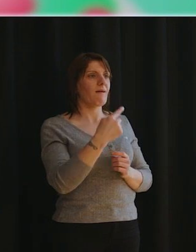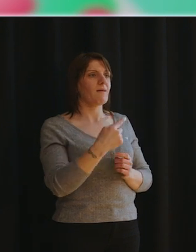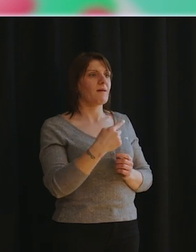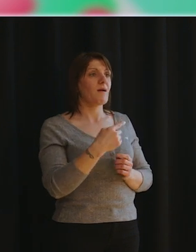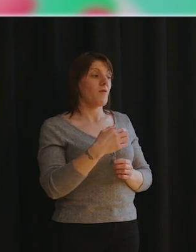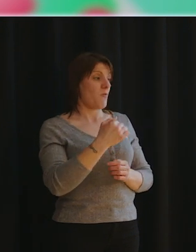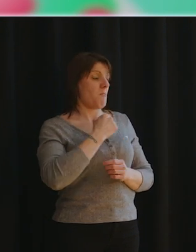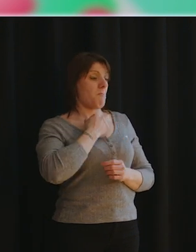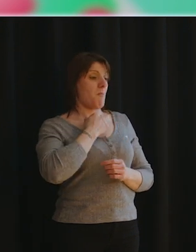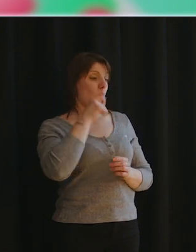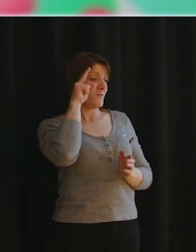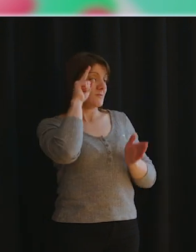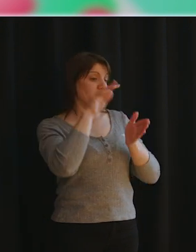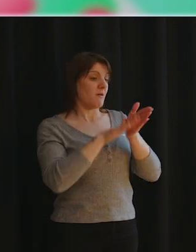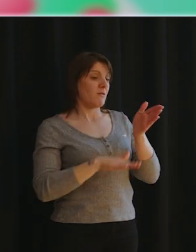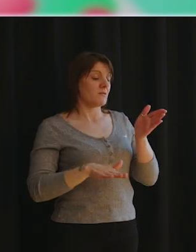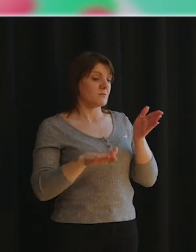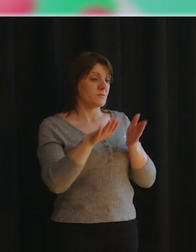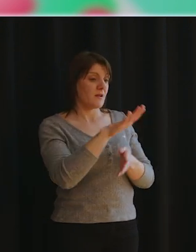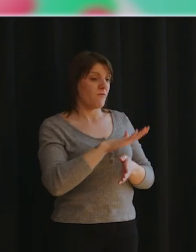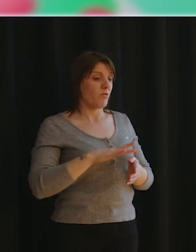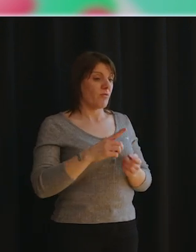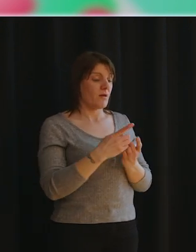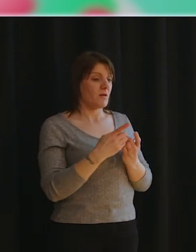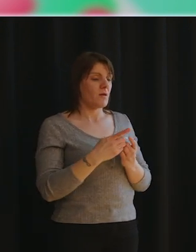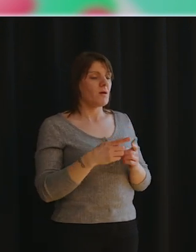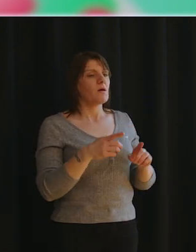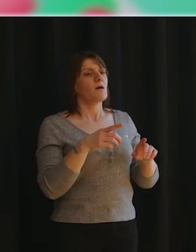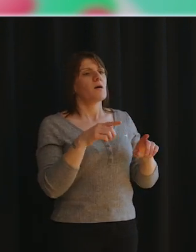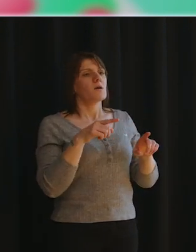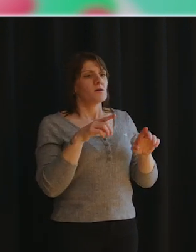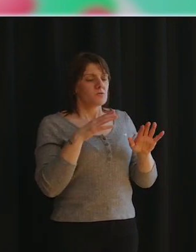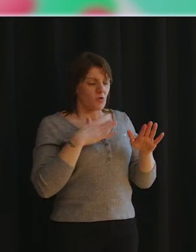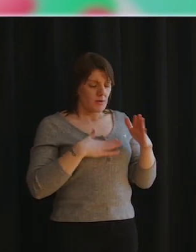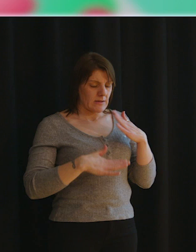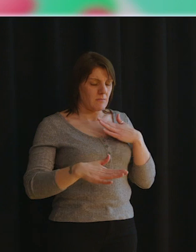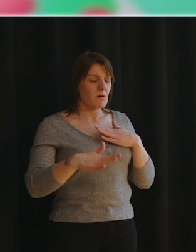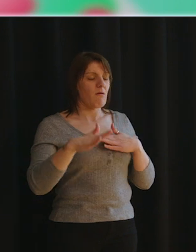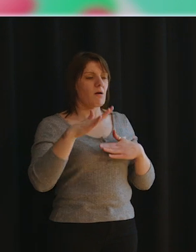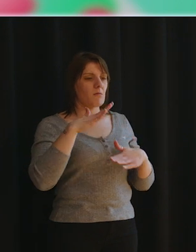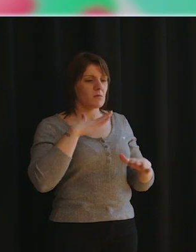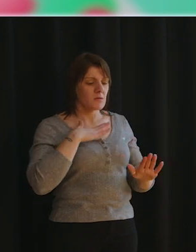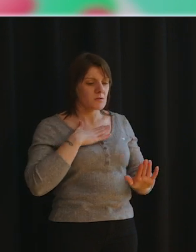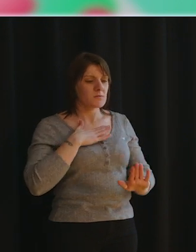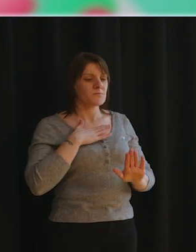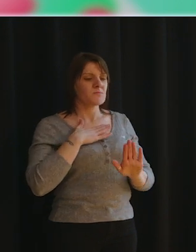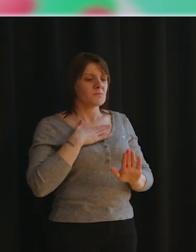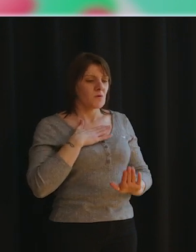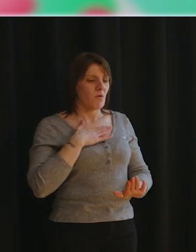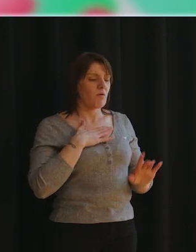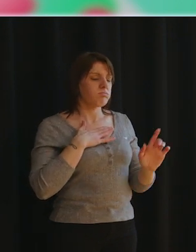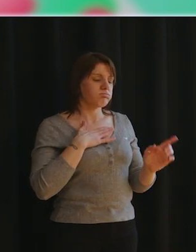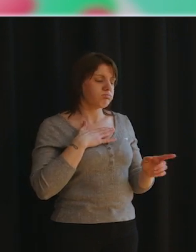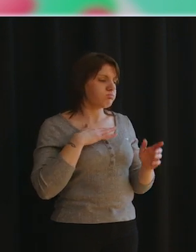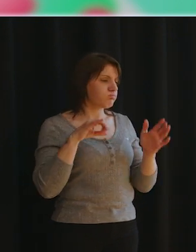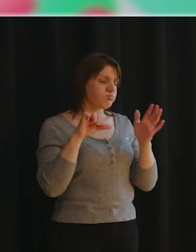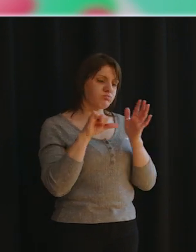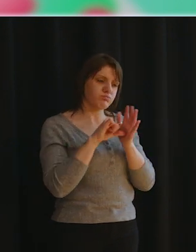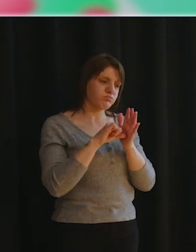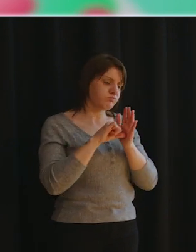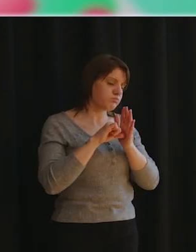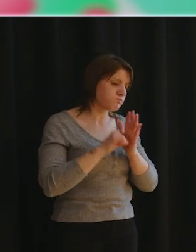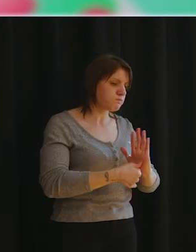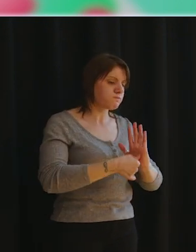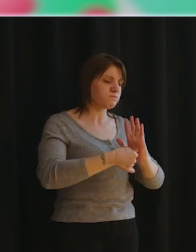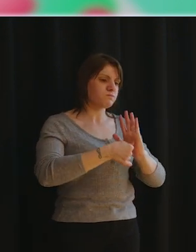from my own experience with everything, is trying to keep calm. And my word, is that difficult.